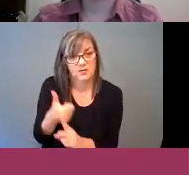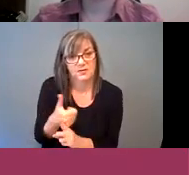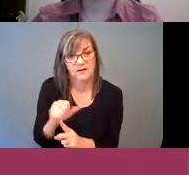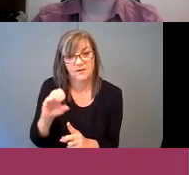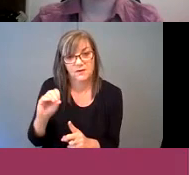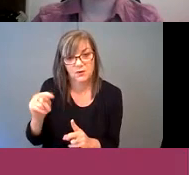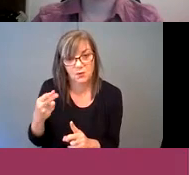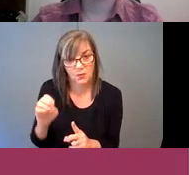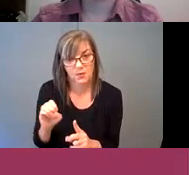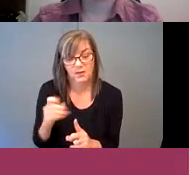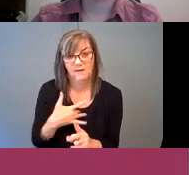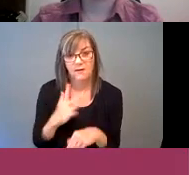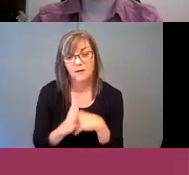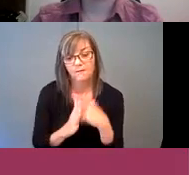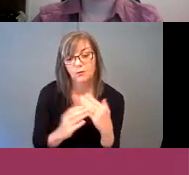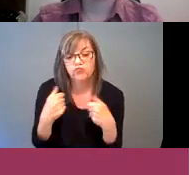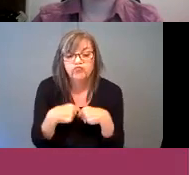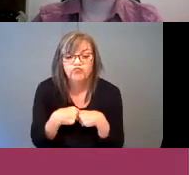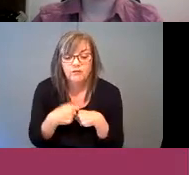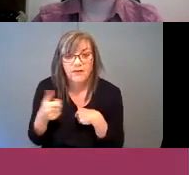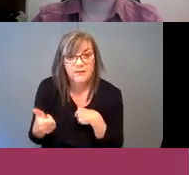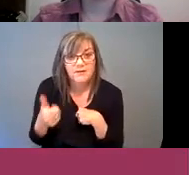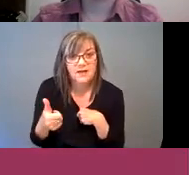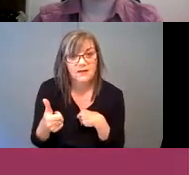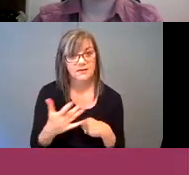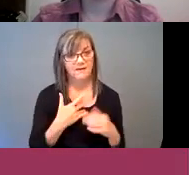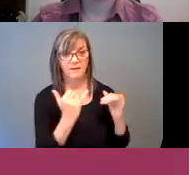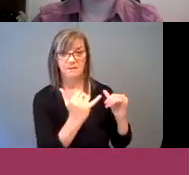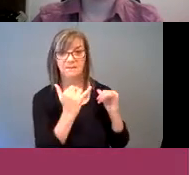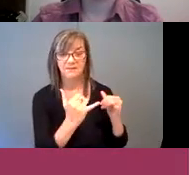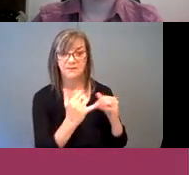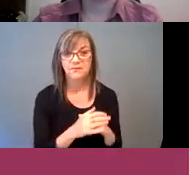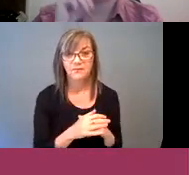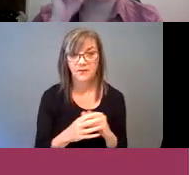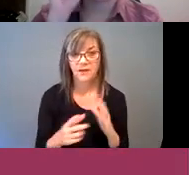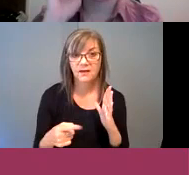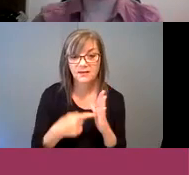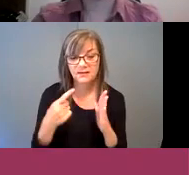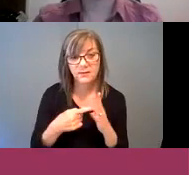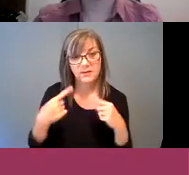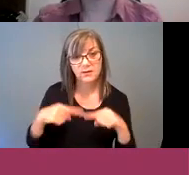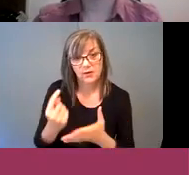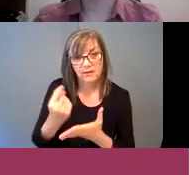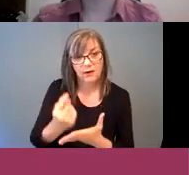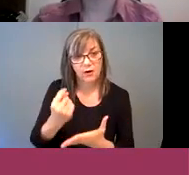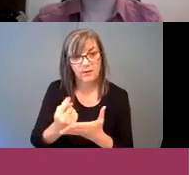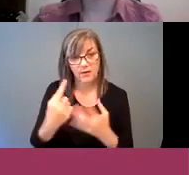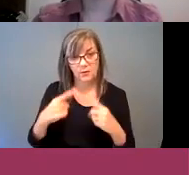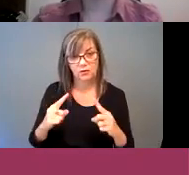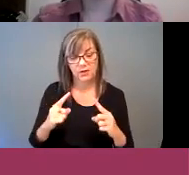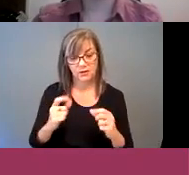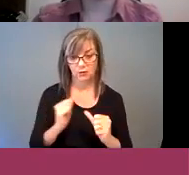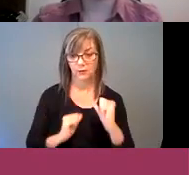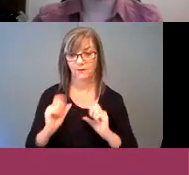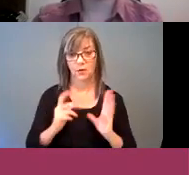comfortable. Because I think sometimes in those therapeutic settings, we're like kind of performing and trying to present ourselves in a particular way, and